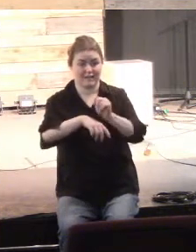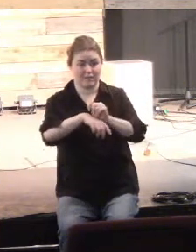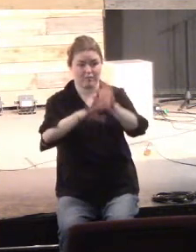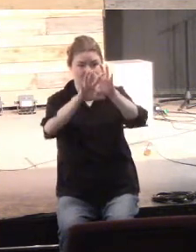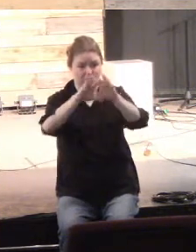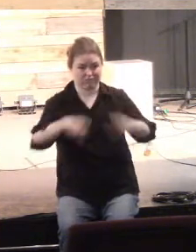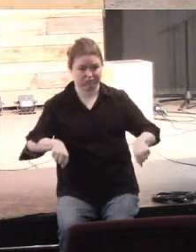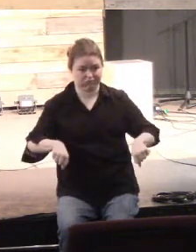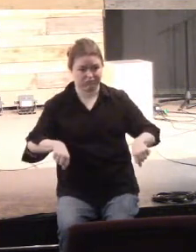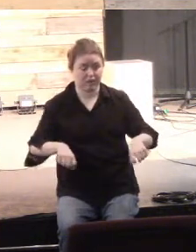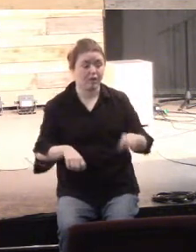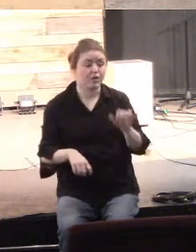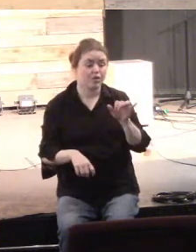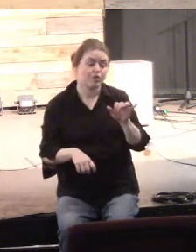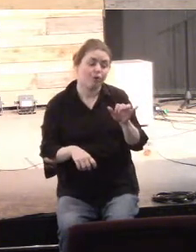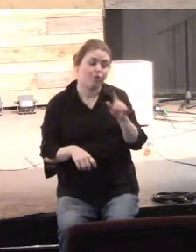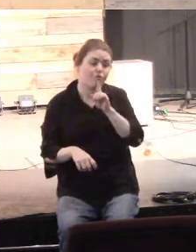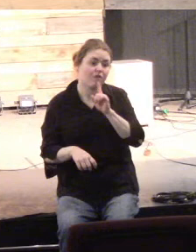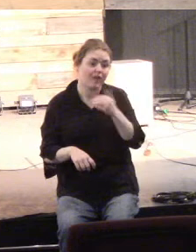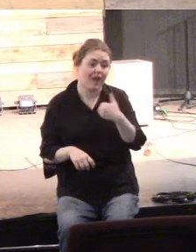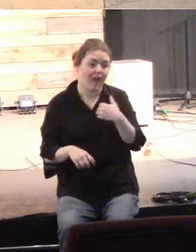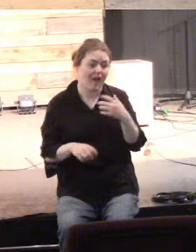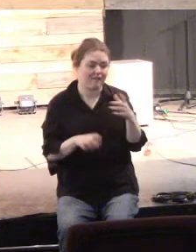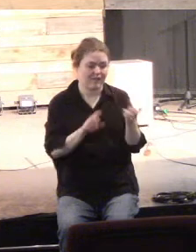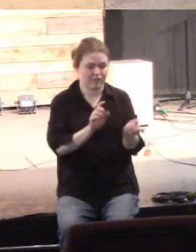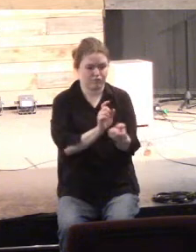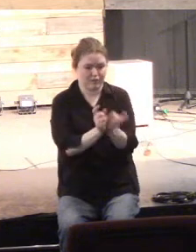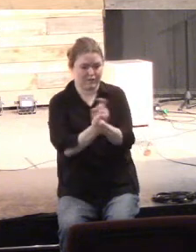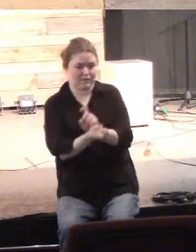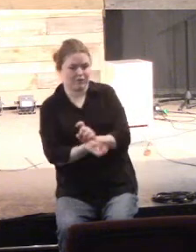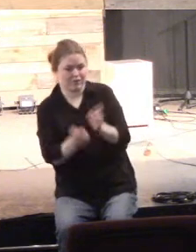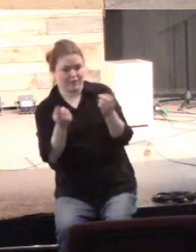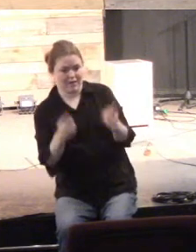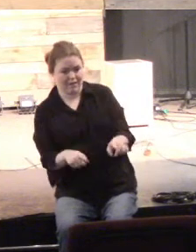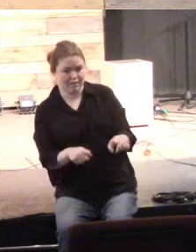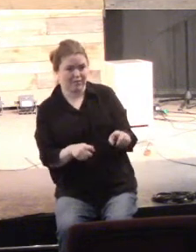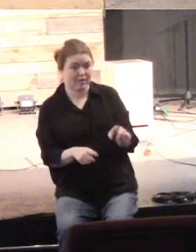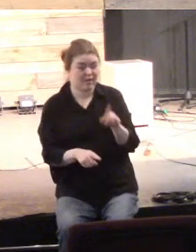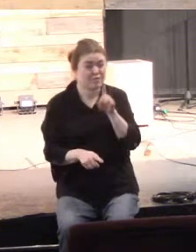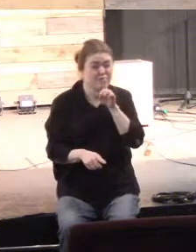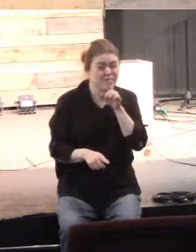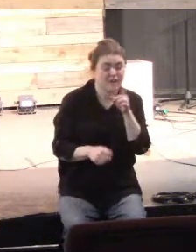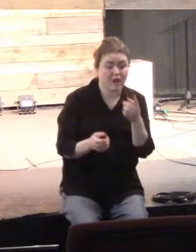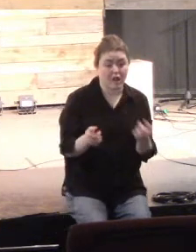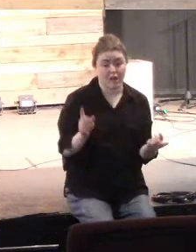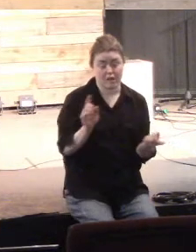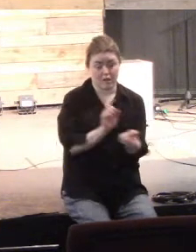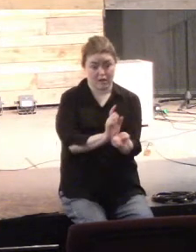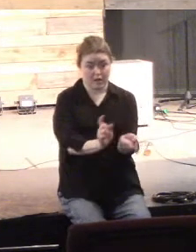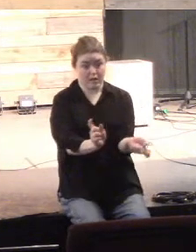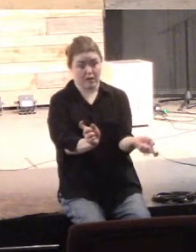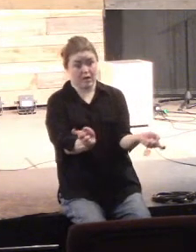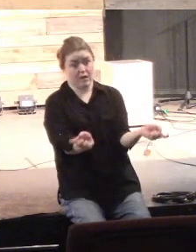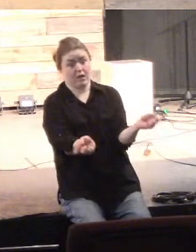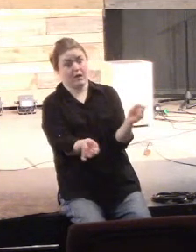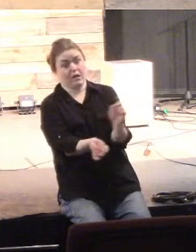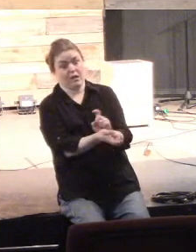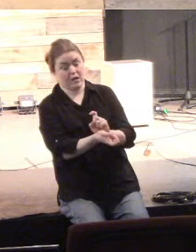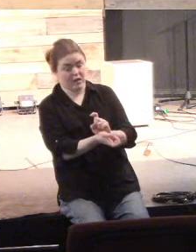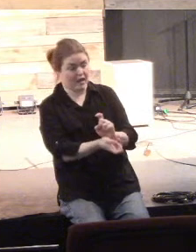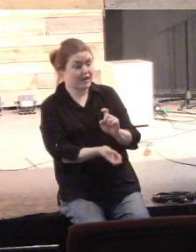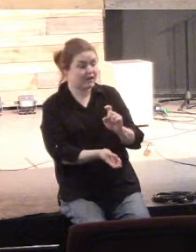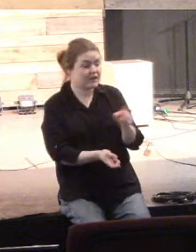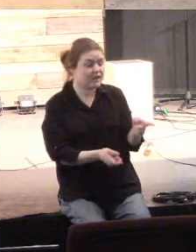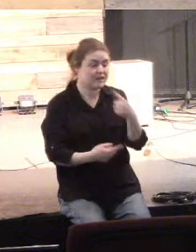on. And so if you think about it, it's a huge turn, because what he's announcing is this is the end. This